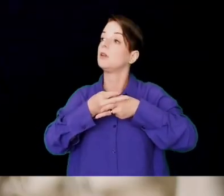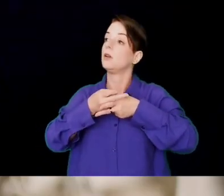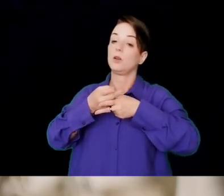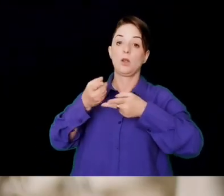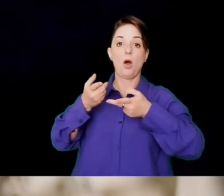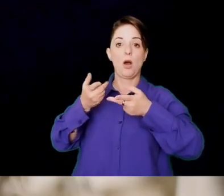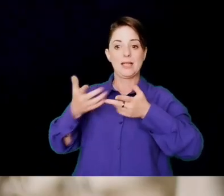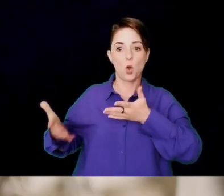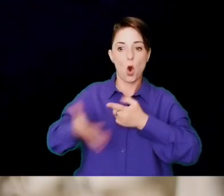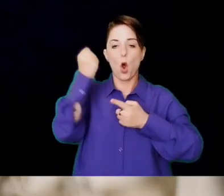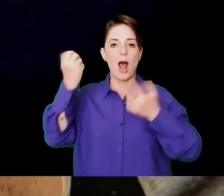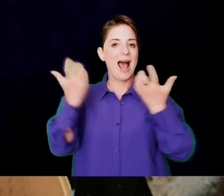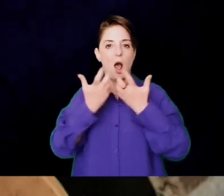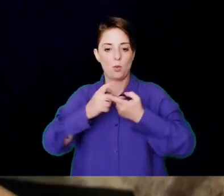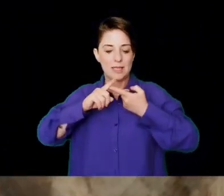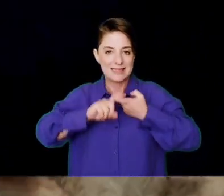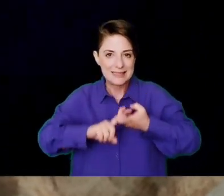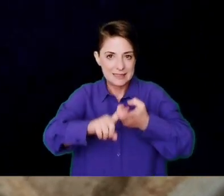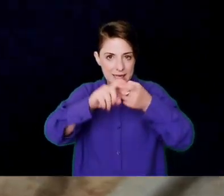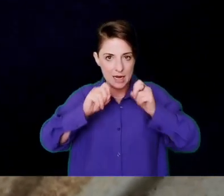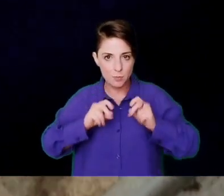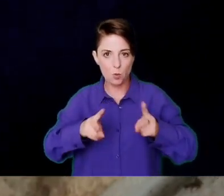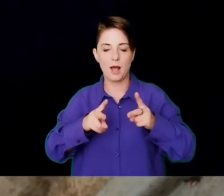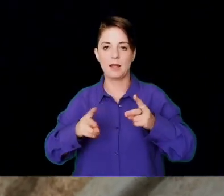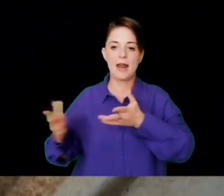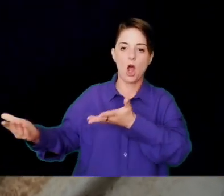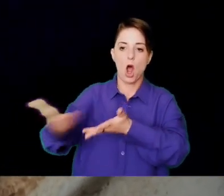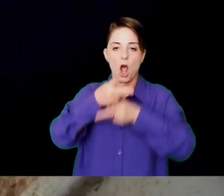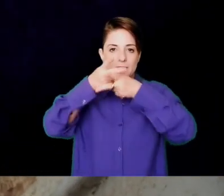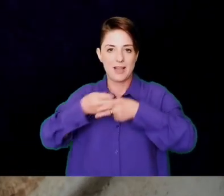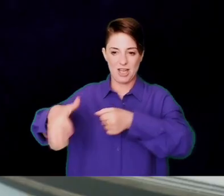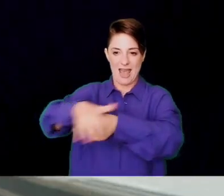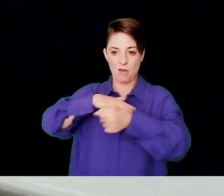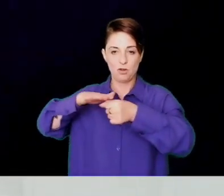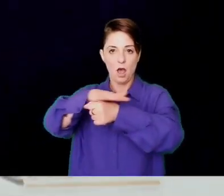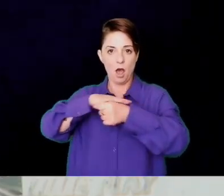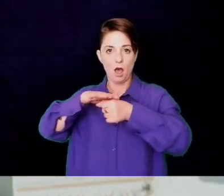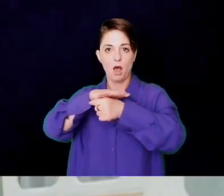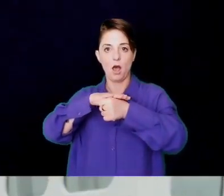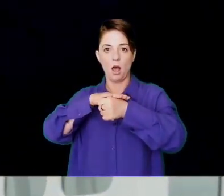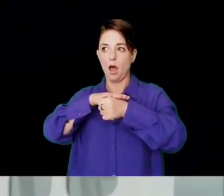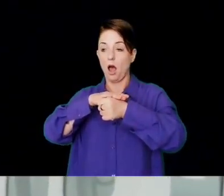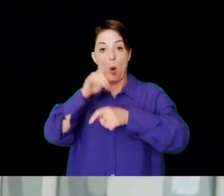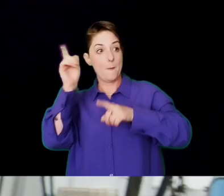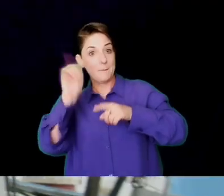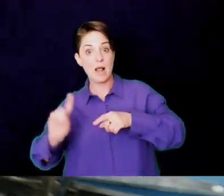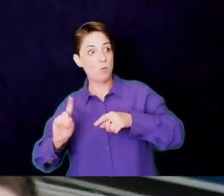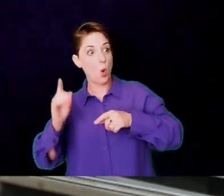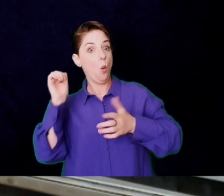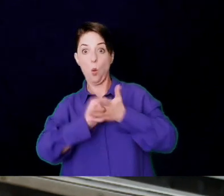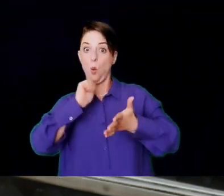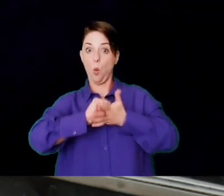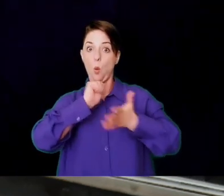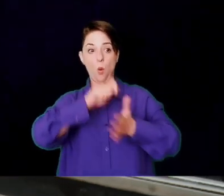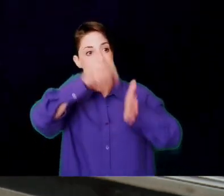a sustainable way in a conservation area, that's a massive selling point. People want to